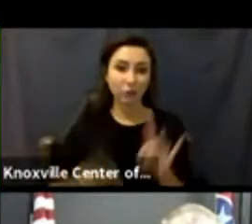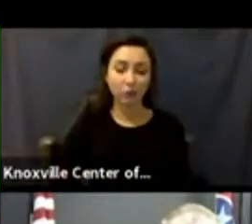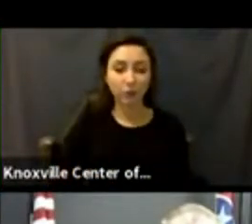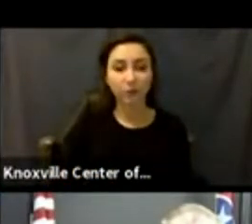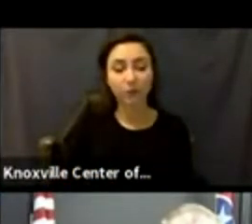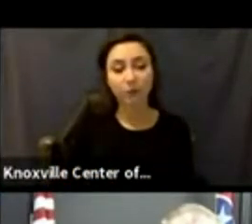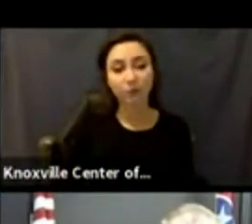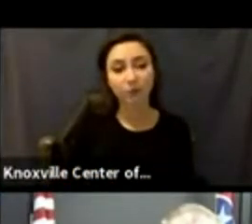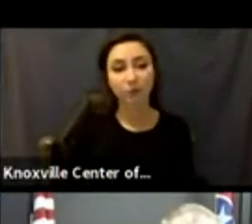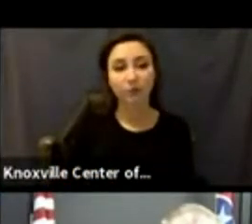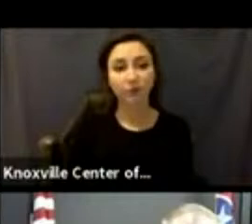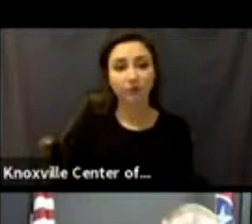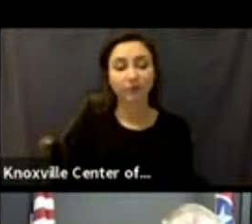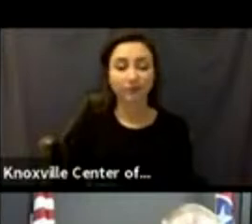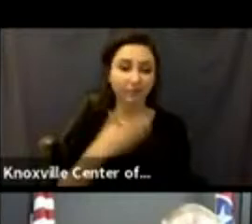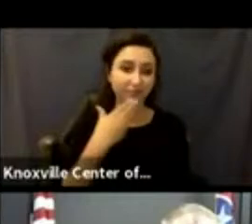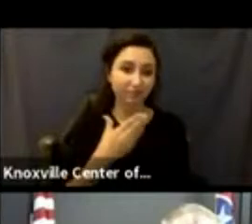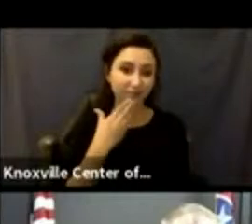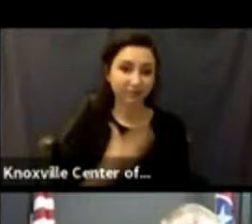Thank you.